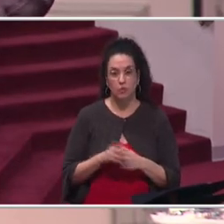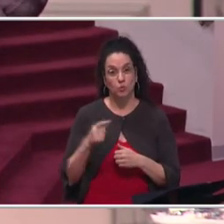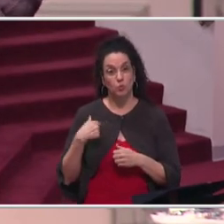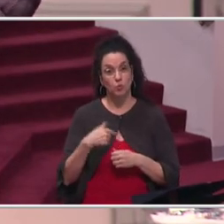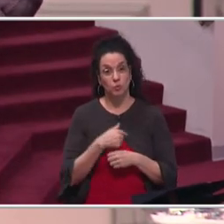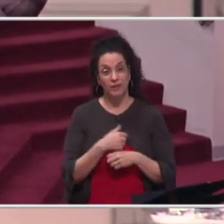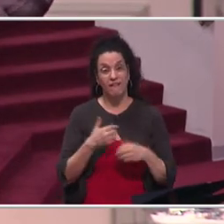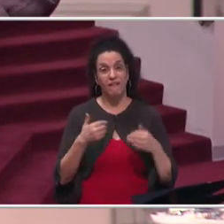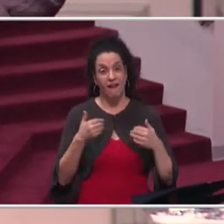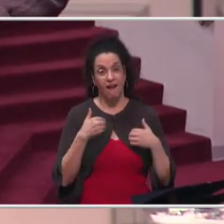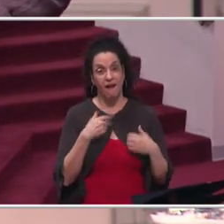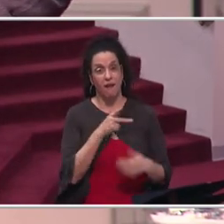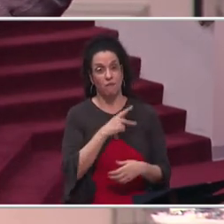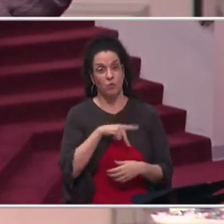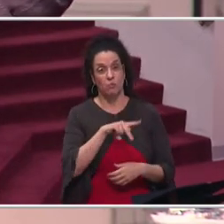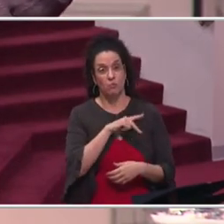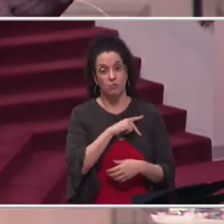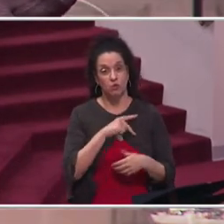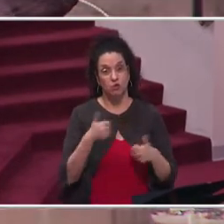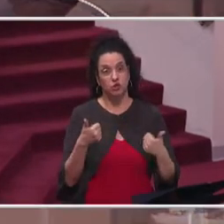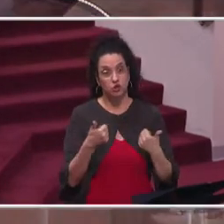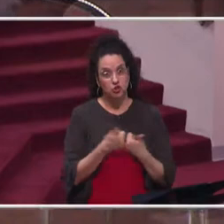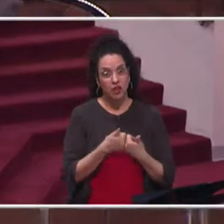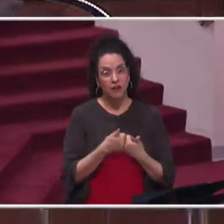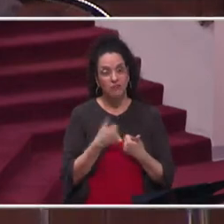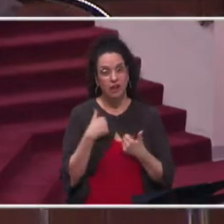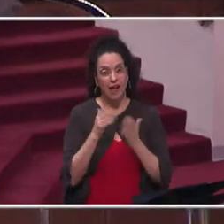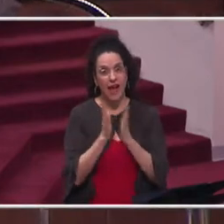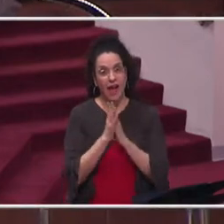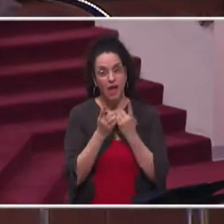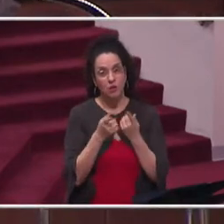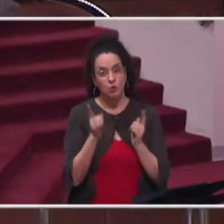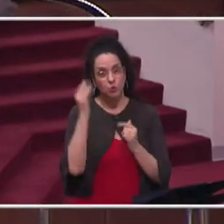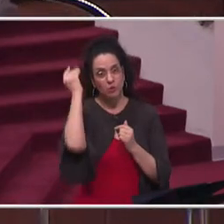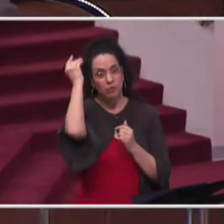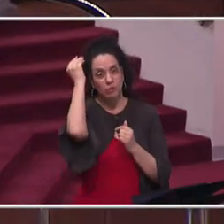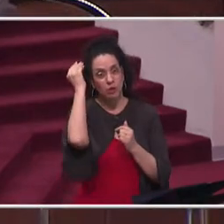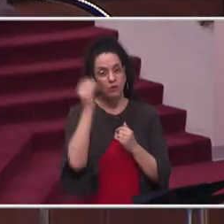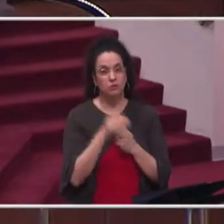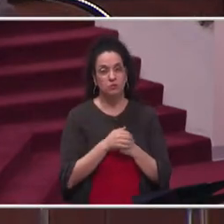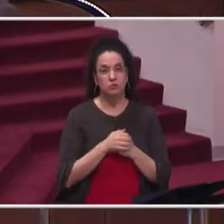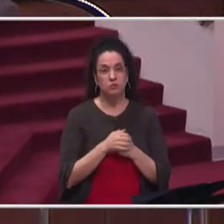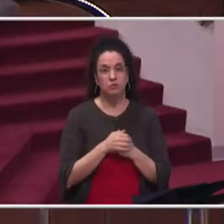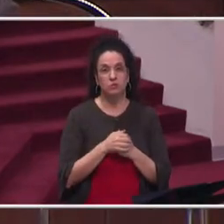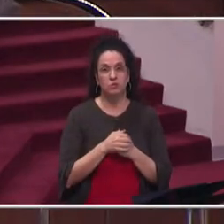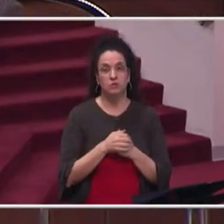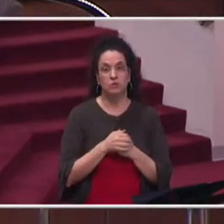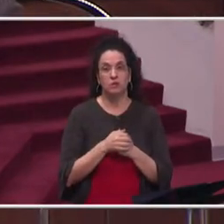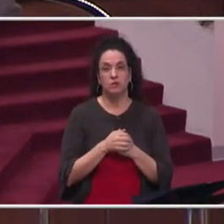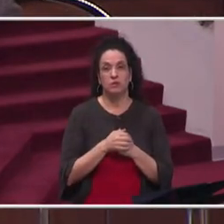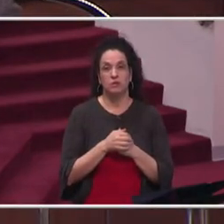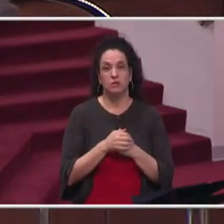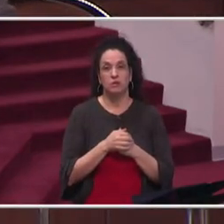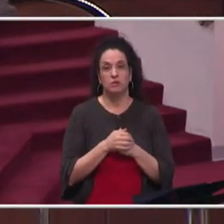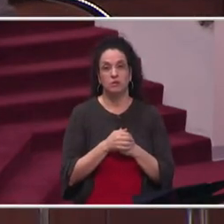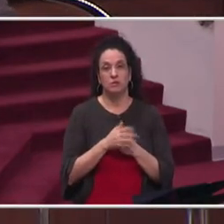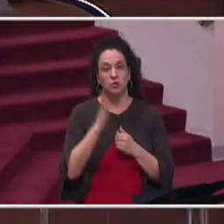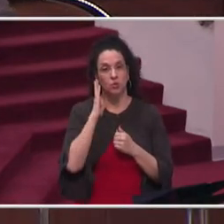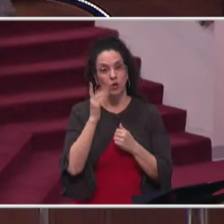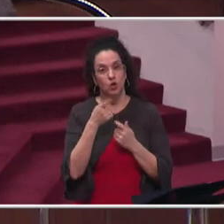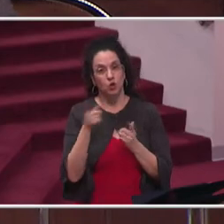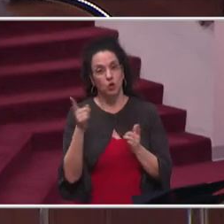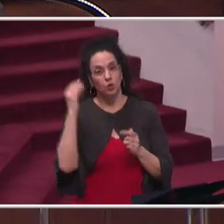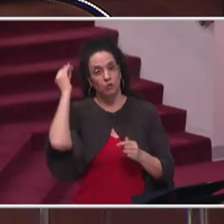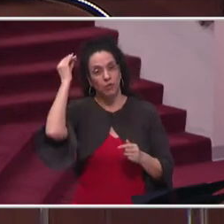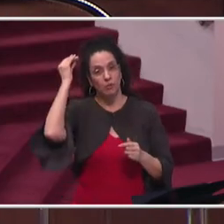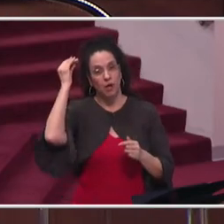challenge that I ask you to consider. Will you consider opening up your